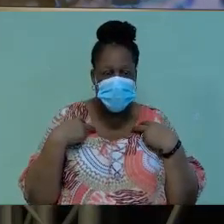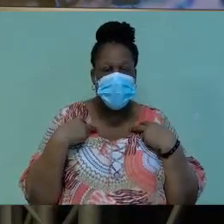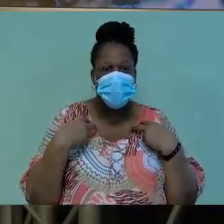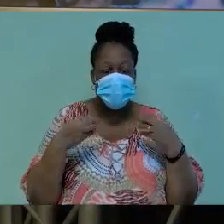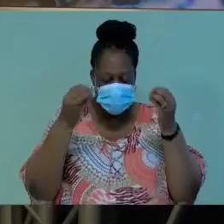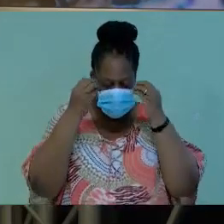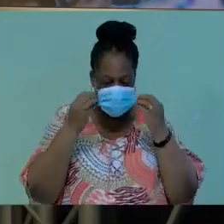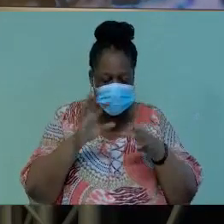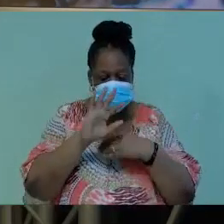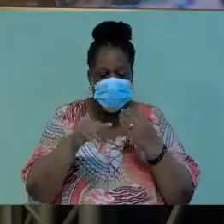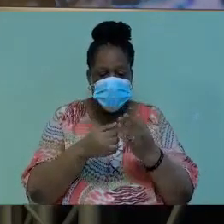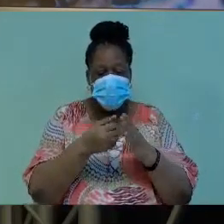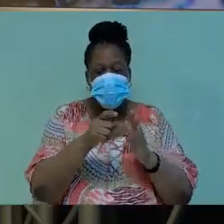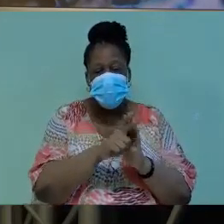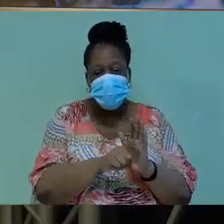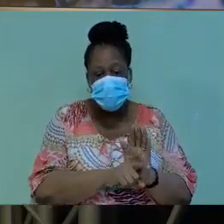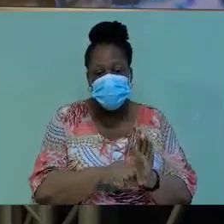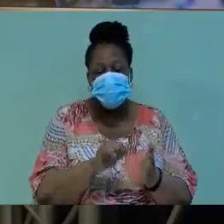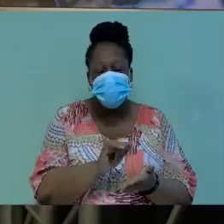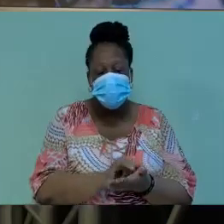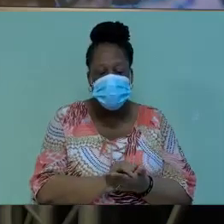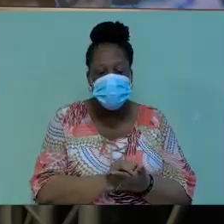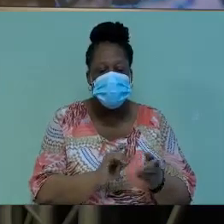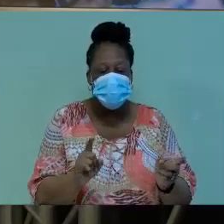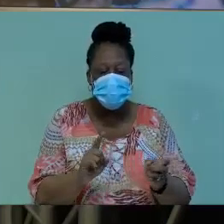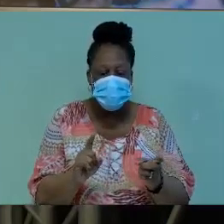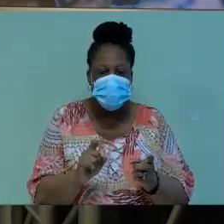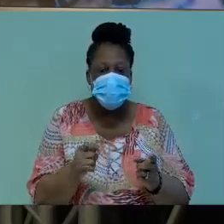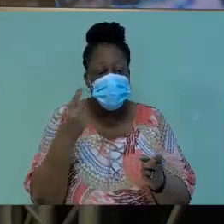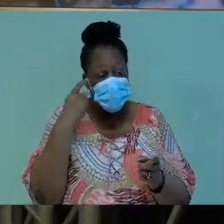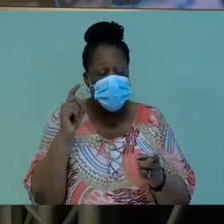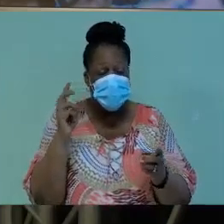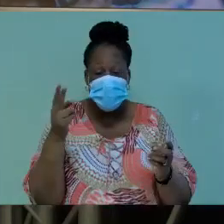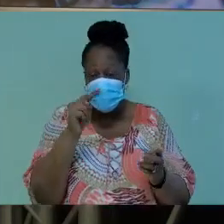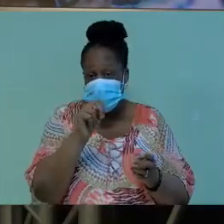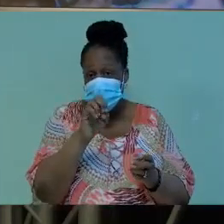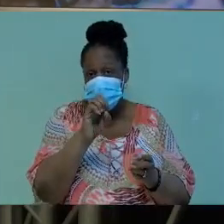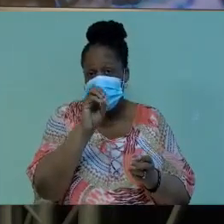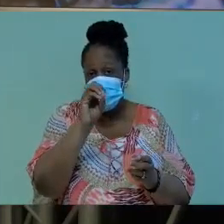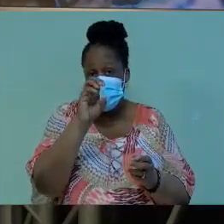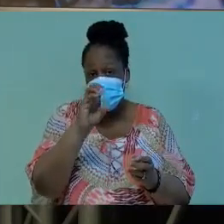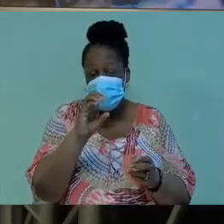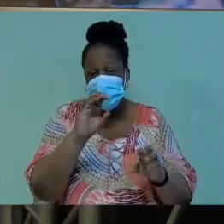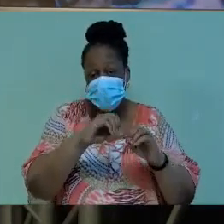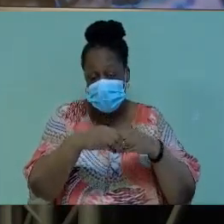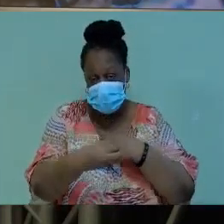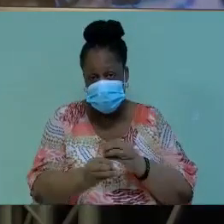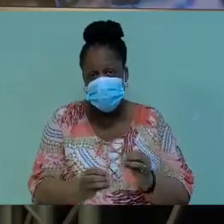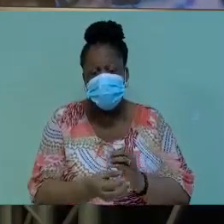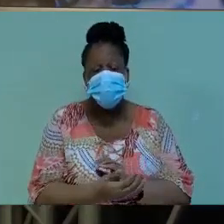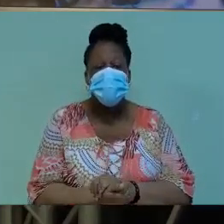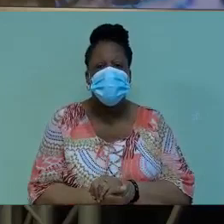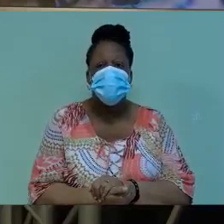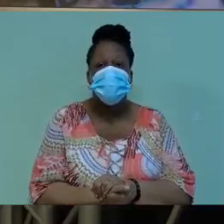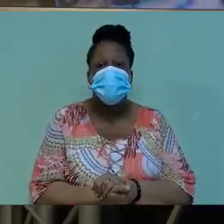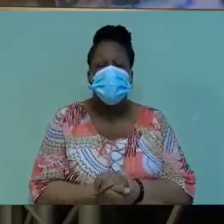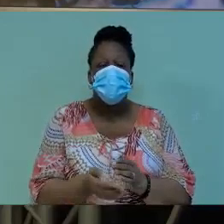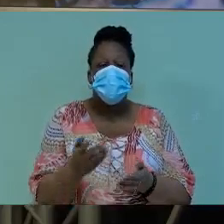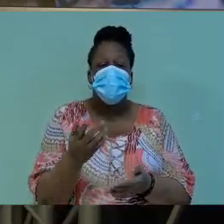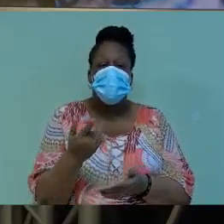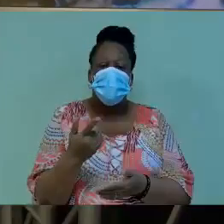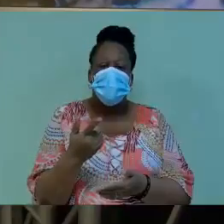agencies, including the Ministry of Health and the National Emergency Operations Center, NEOC. These measures include, but